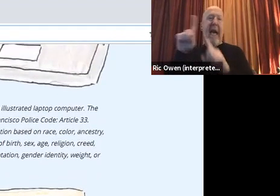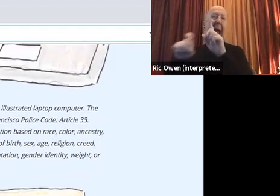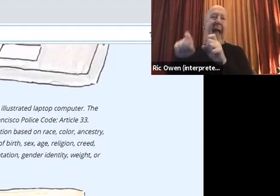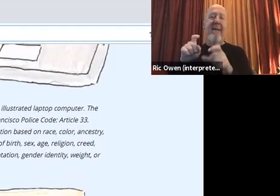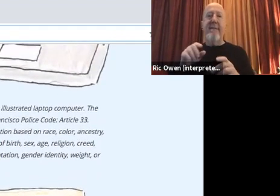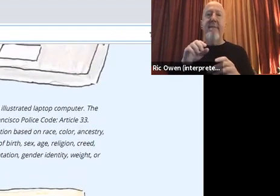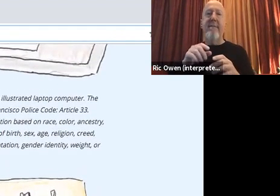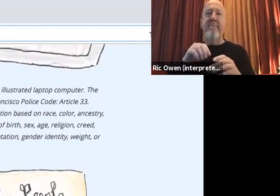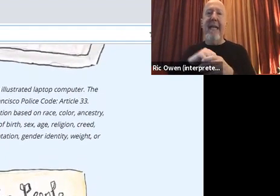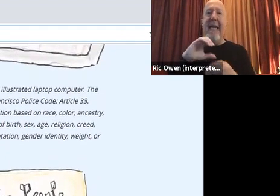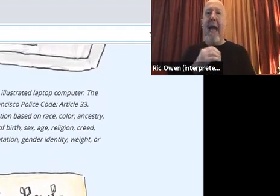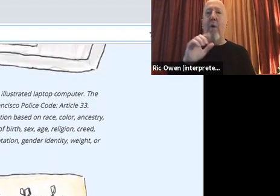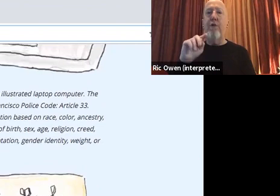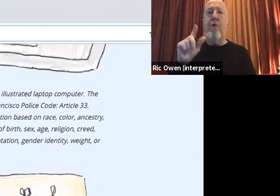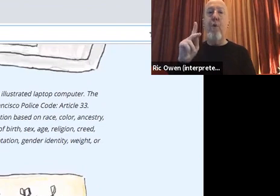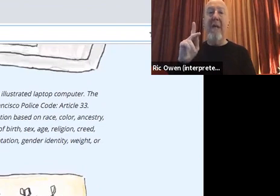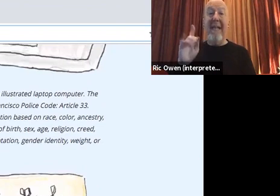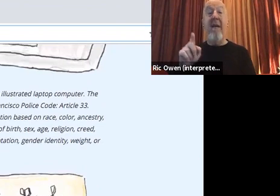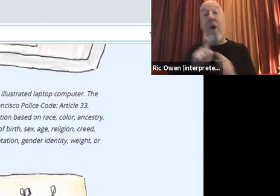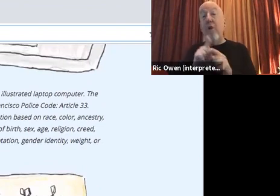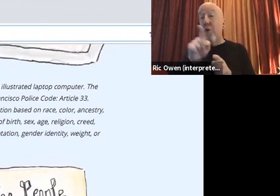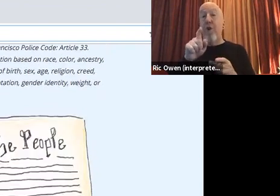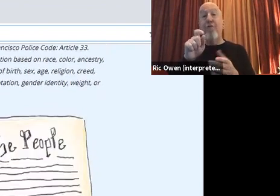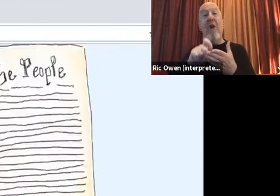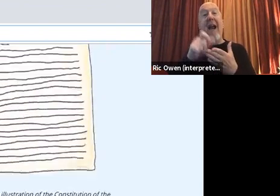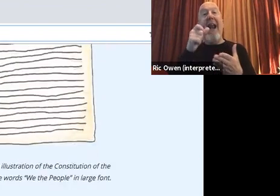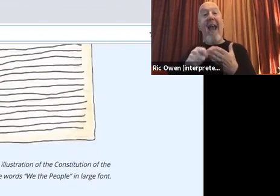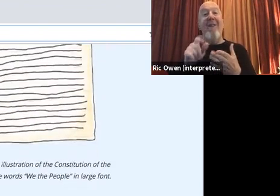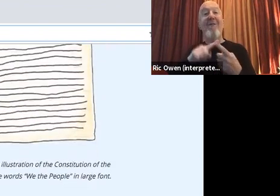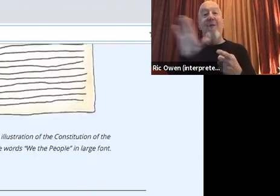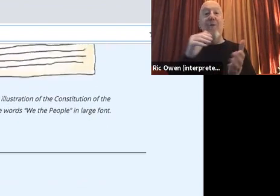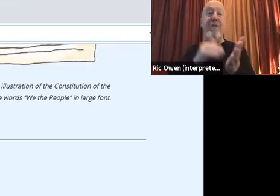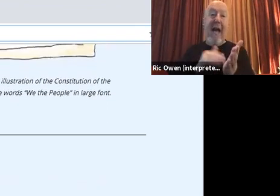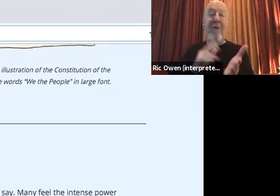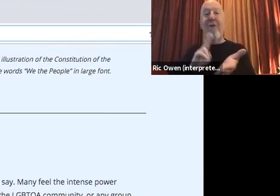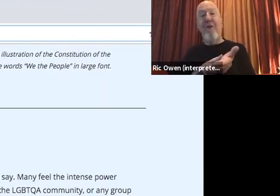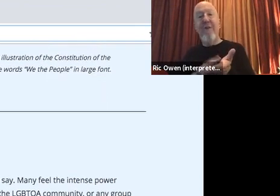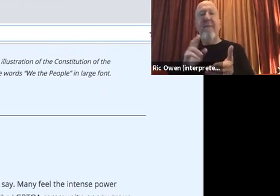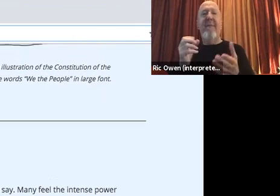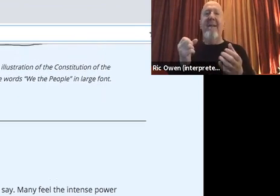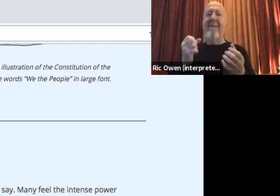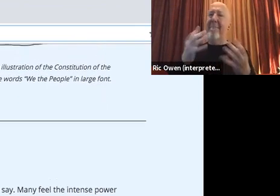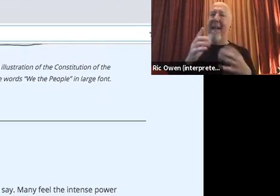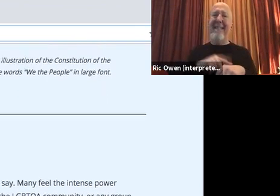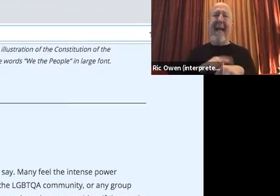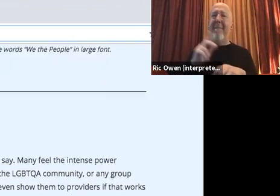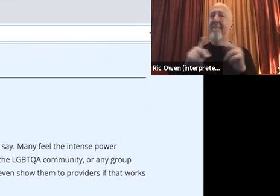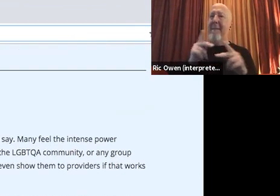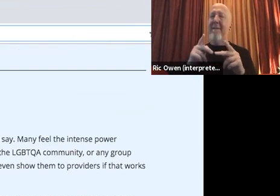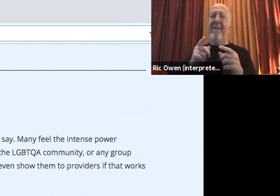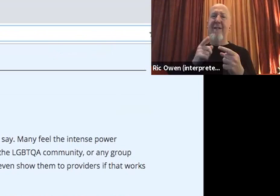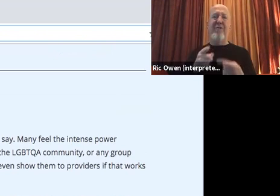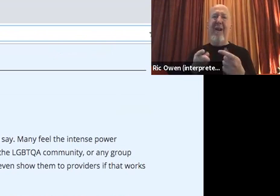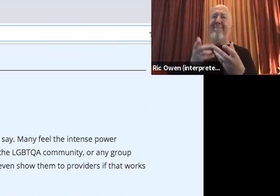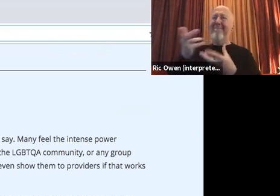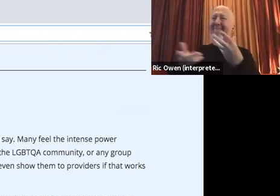You can also write a letter to a provider. People often have a hard time communicating with medical providers or